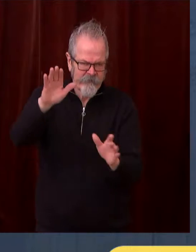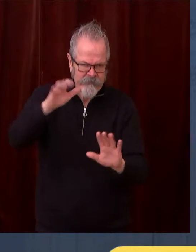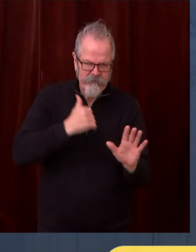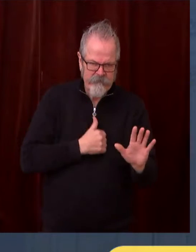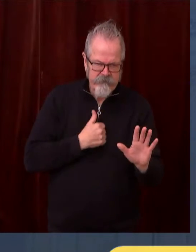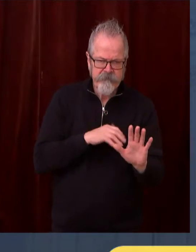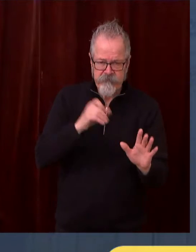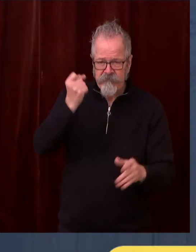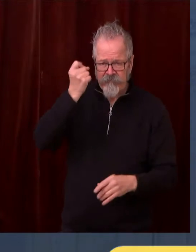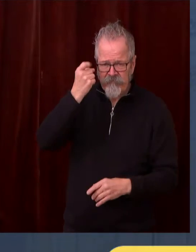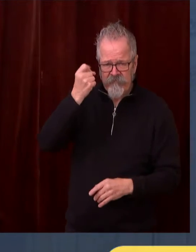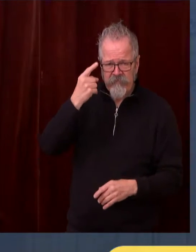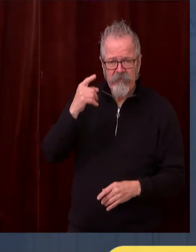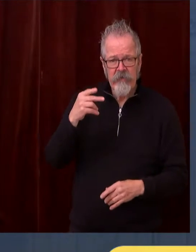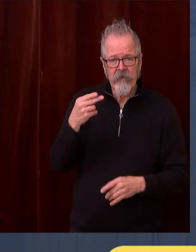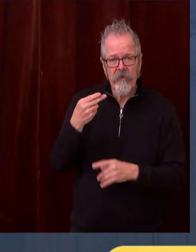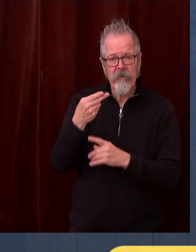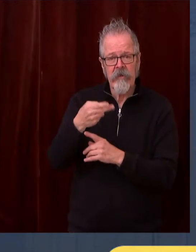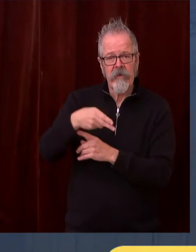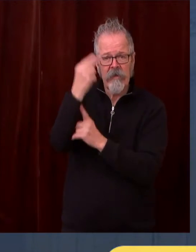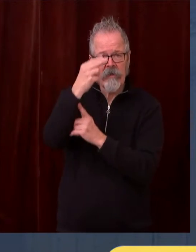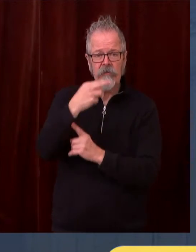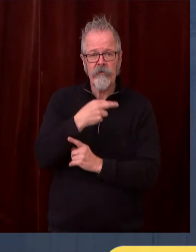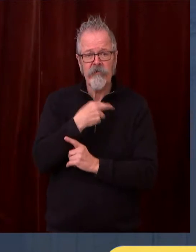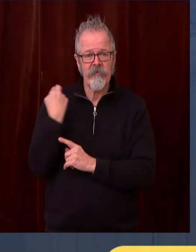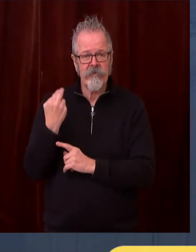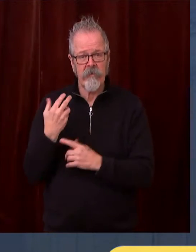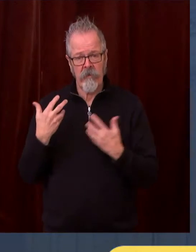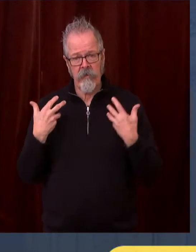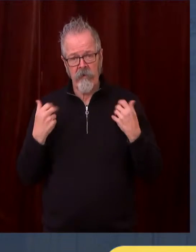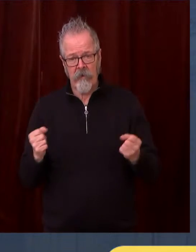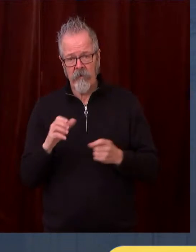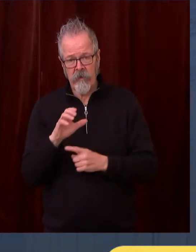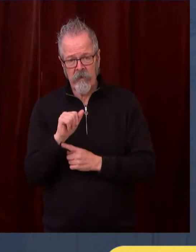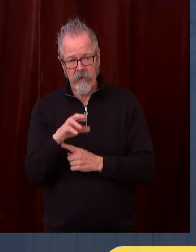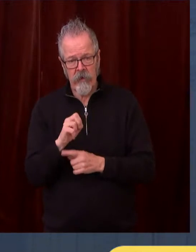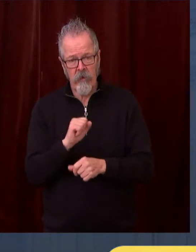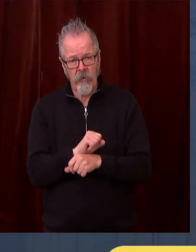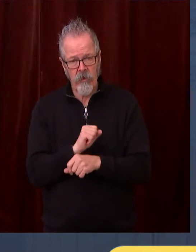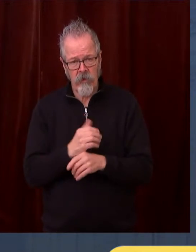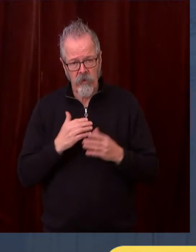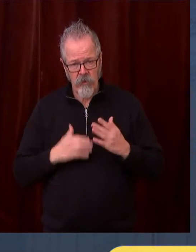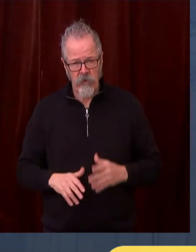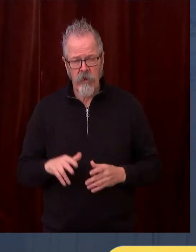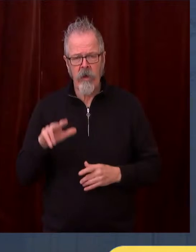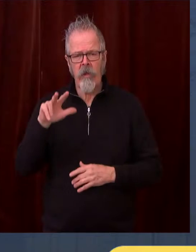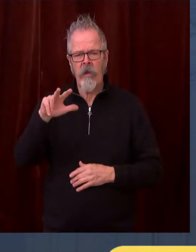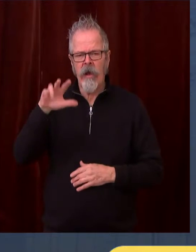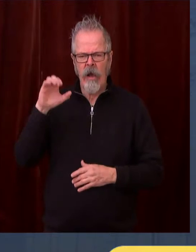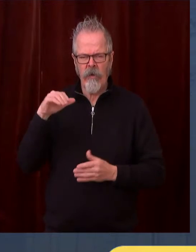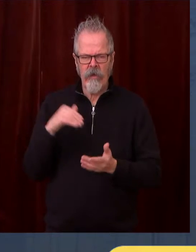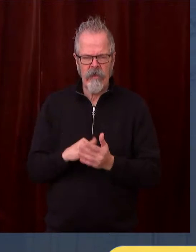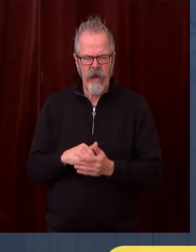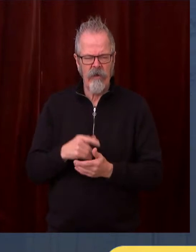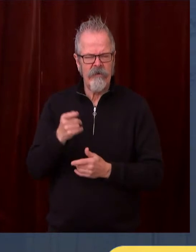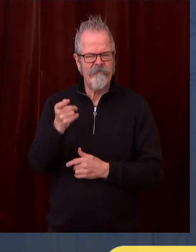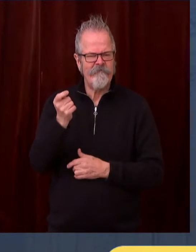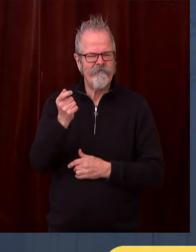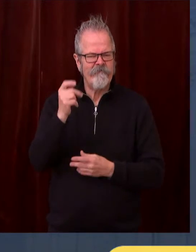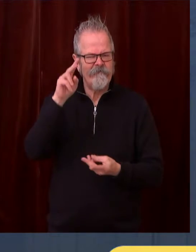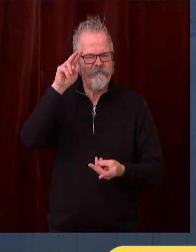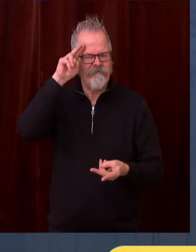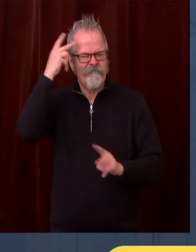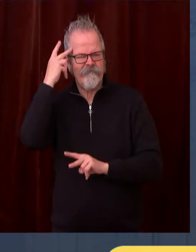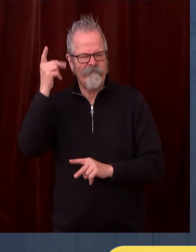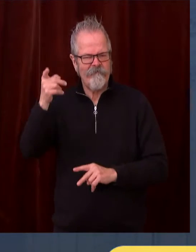routinely with COVID positive patients. So that term has been a little bit misunderstood in that regard.